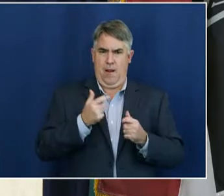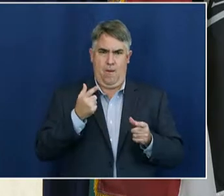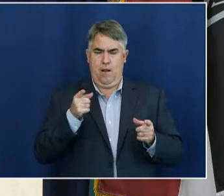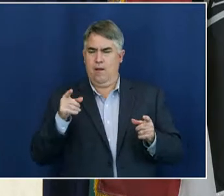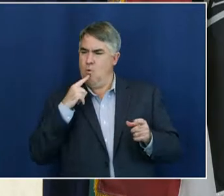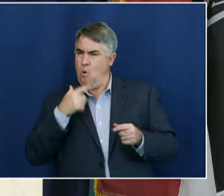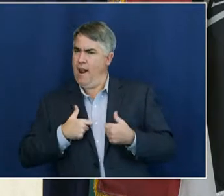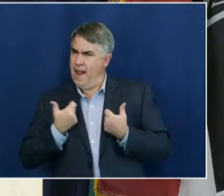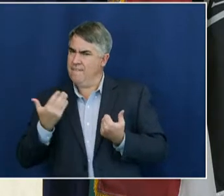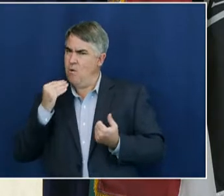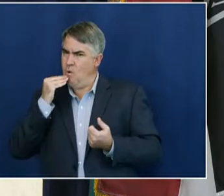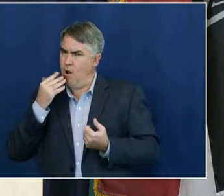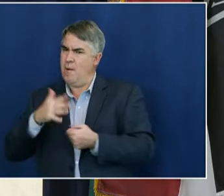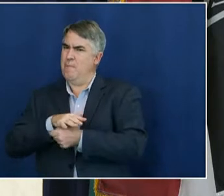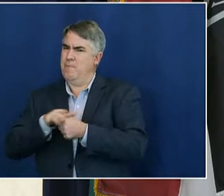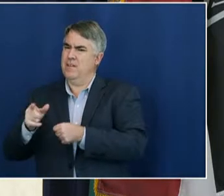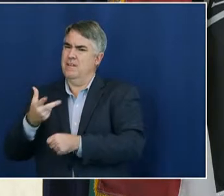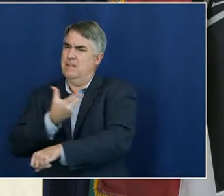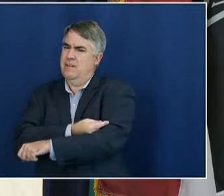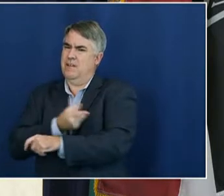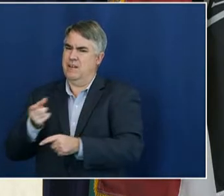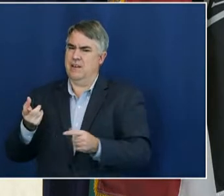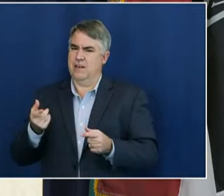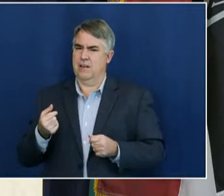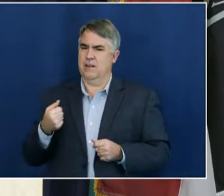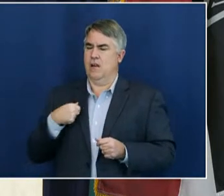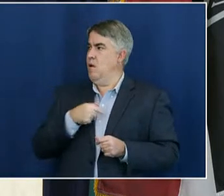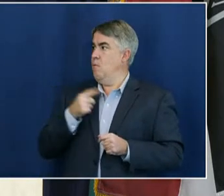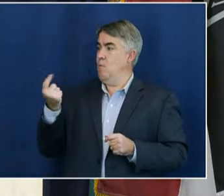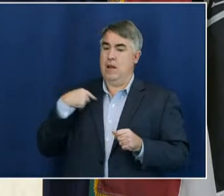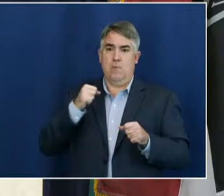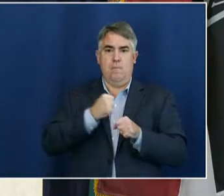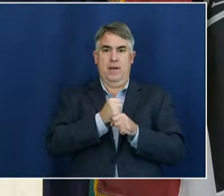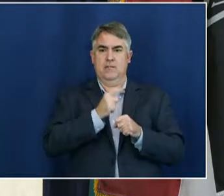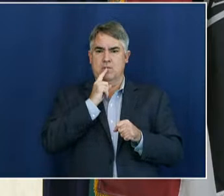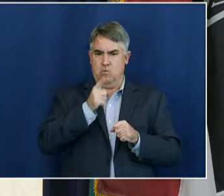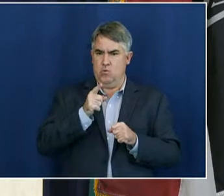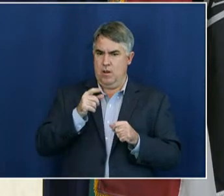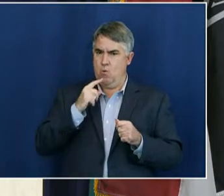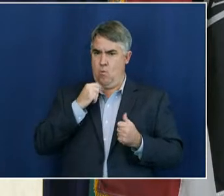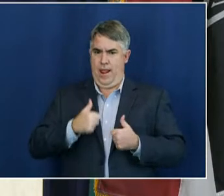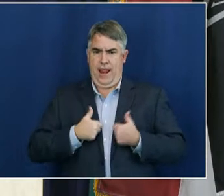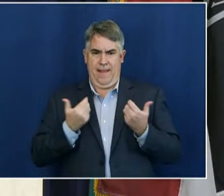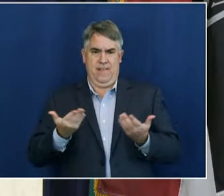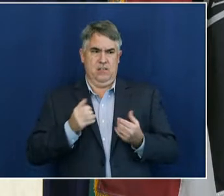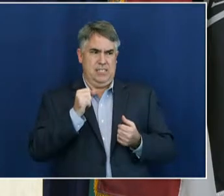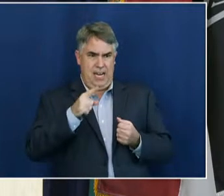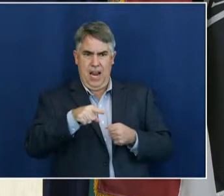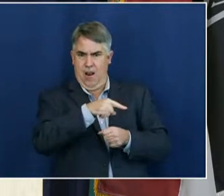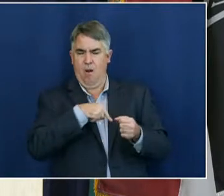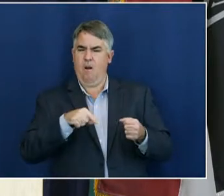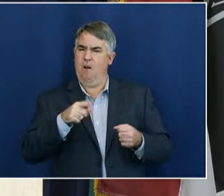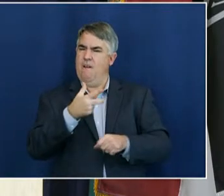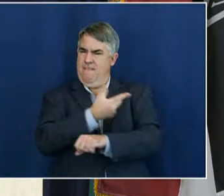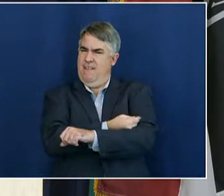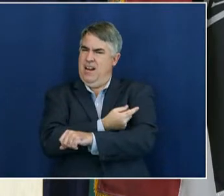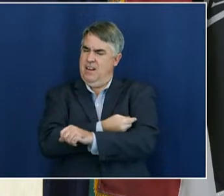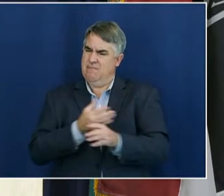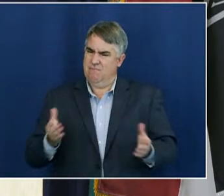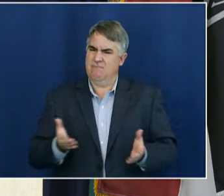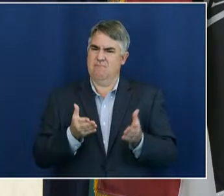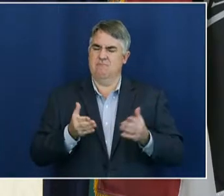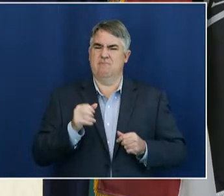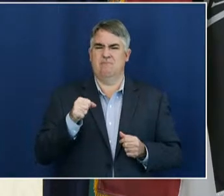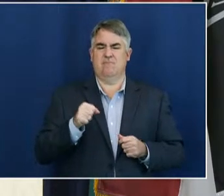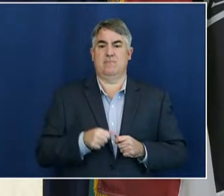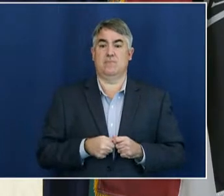ensuring that the vaccines we have only go to those who live or work in San Diego County. And so you are